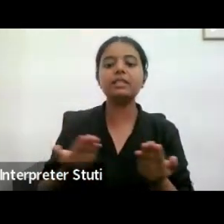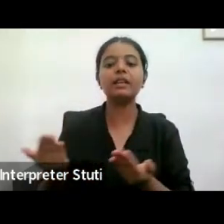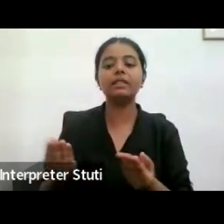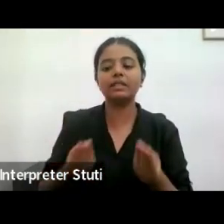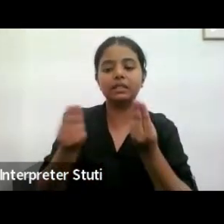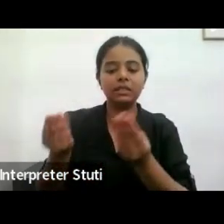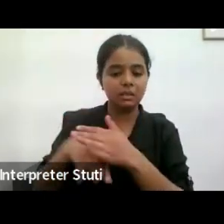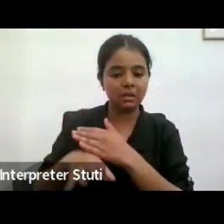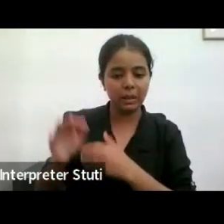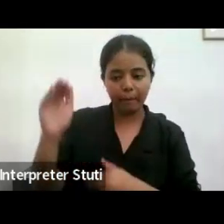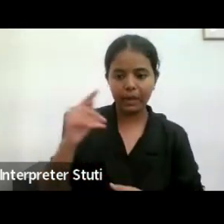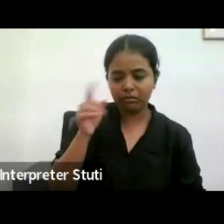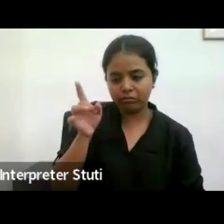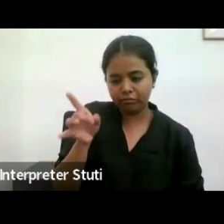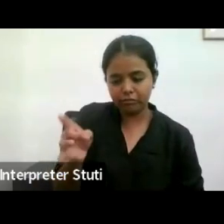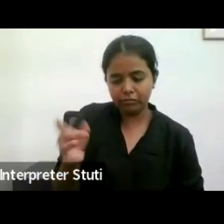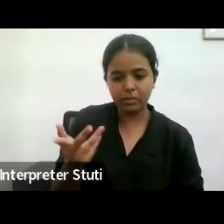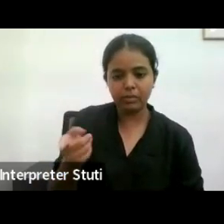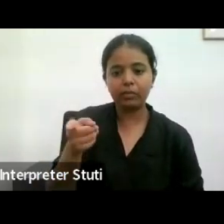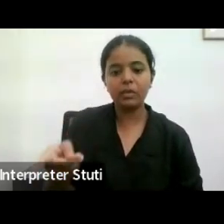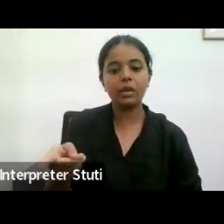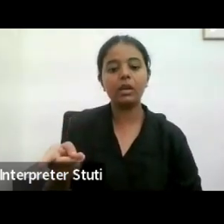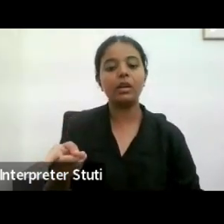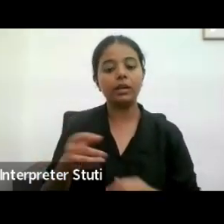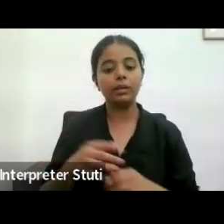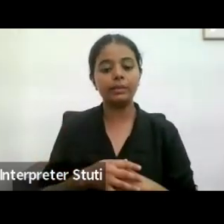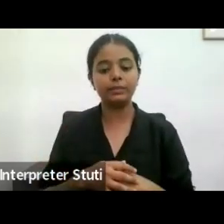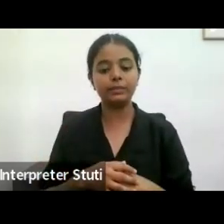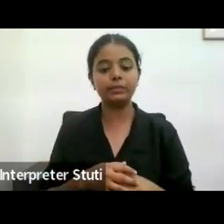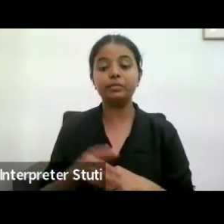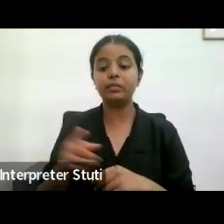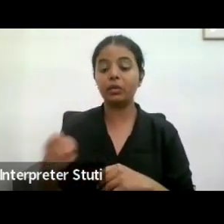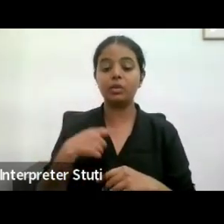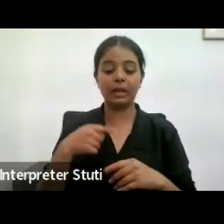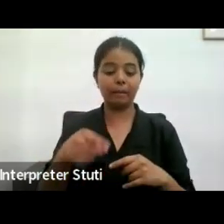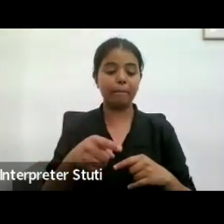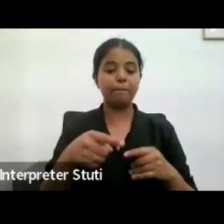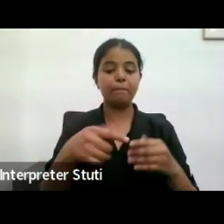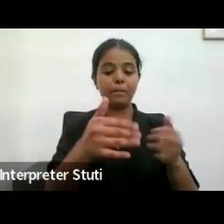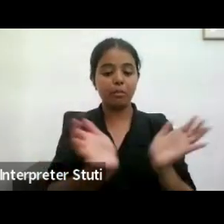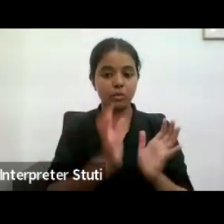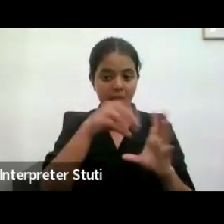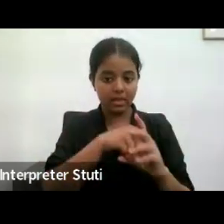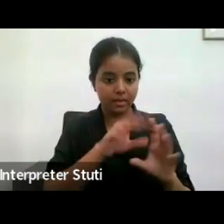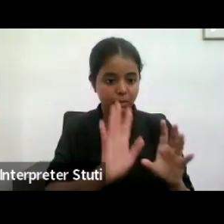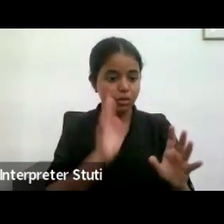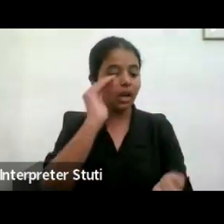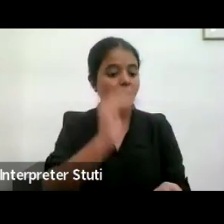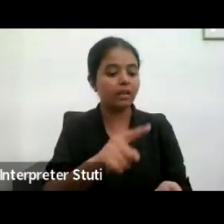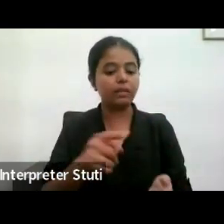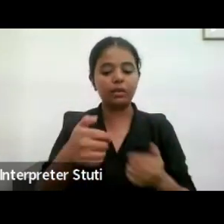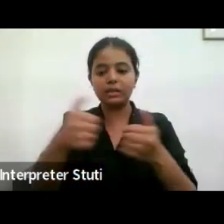children are in care, as well as who the children are in the community. We need to look at how to make